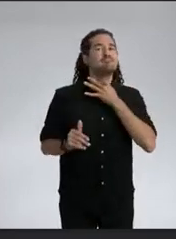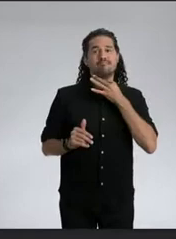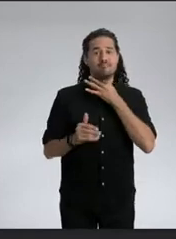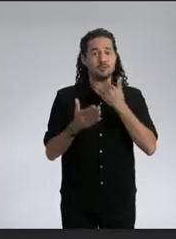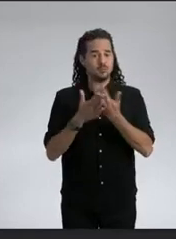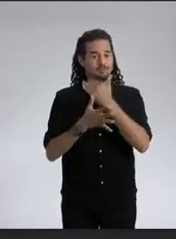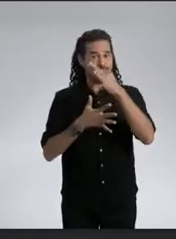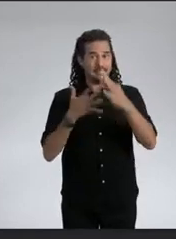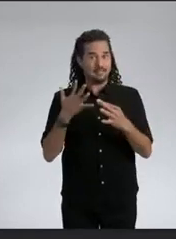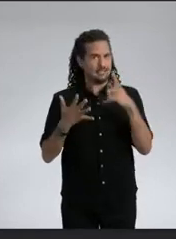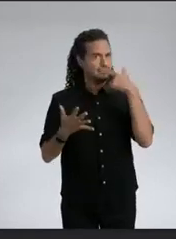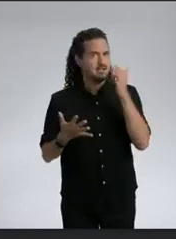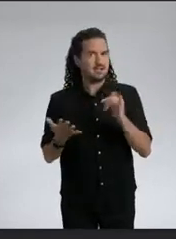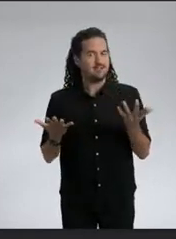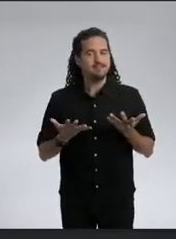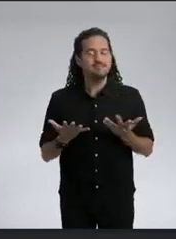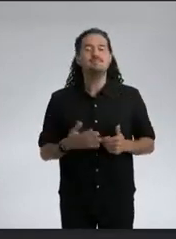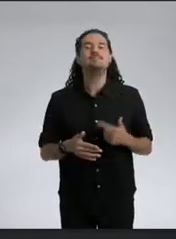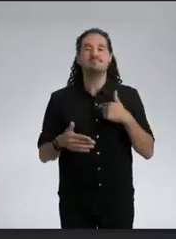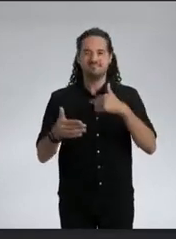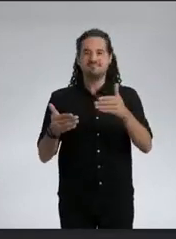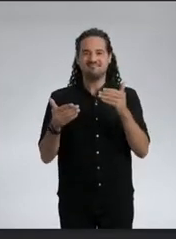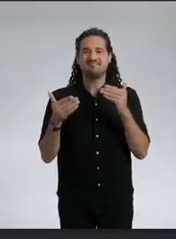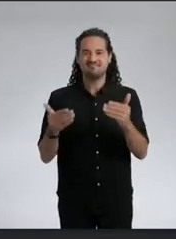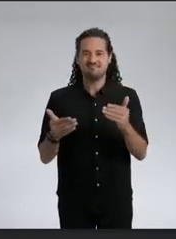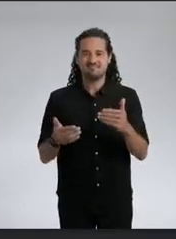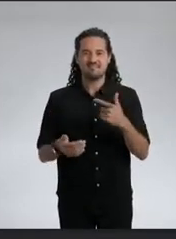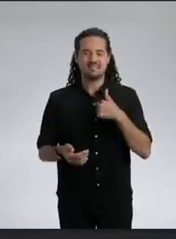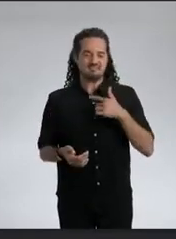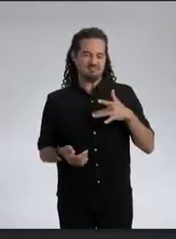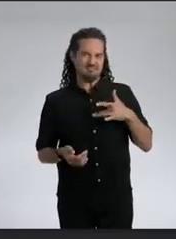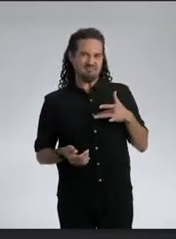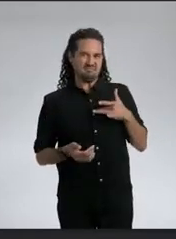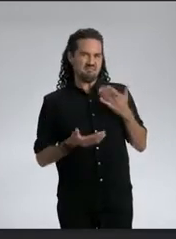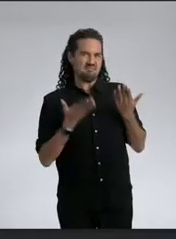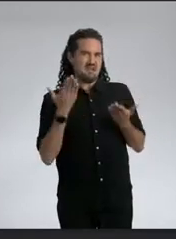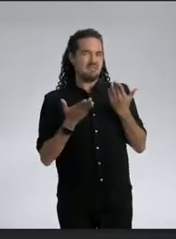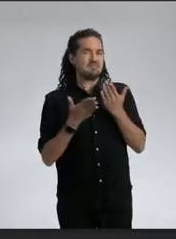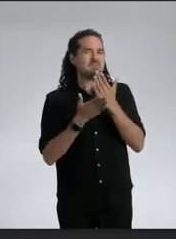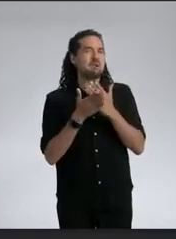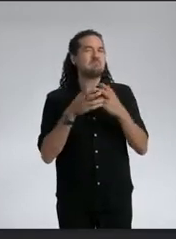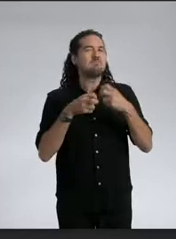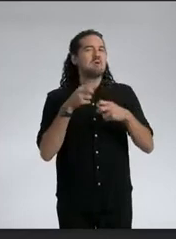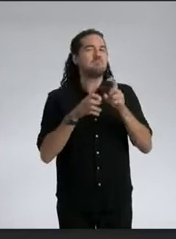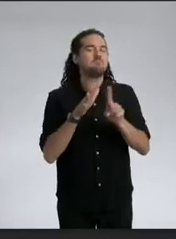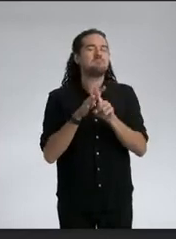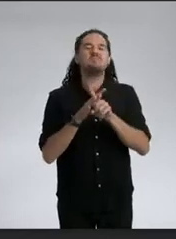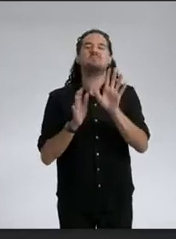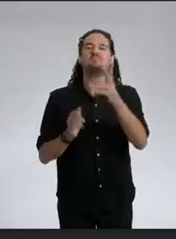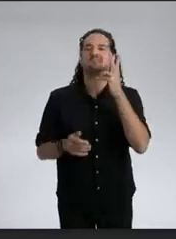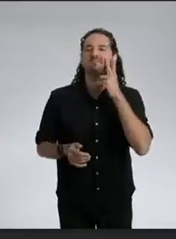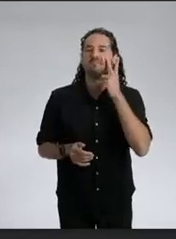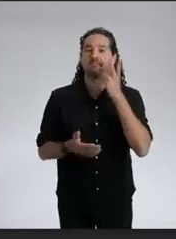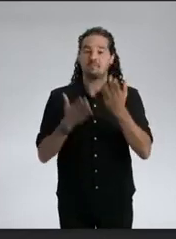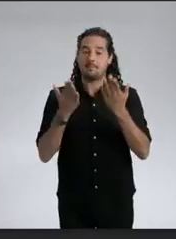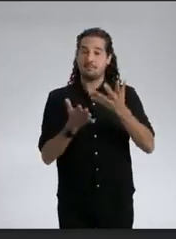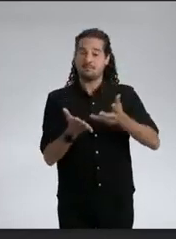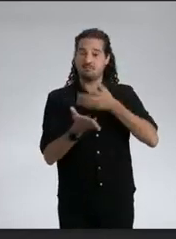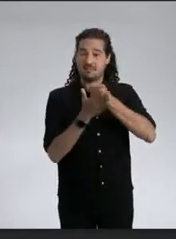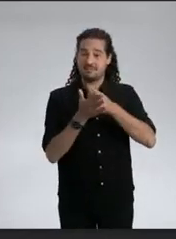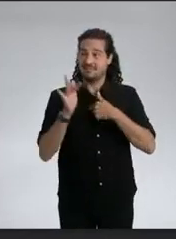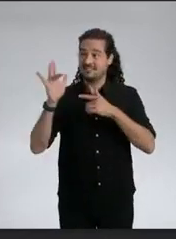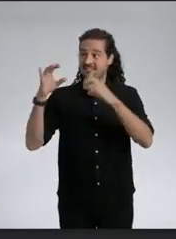now. I suspect there are still a few rough edges. Maybe the app will crash if I try to favorite this